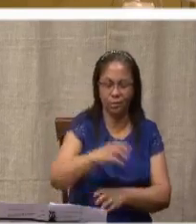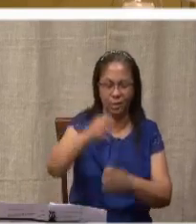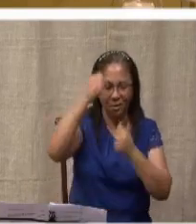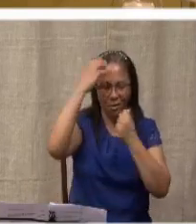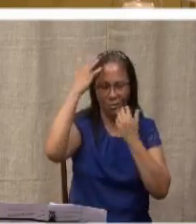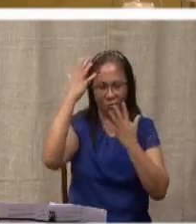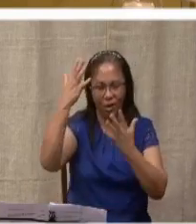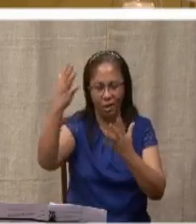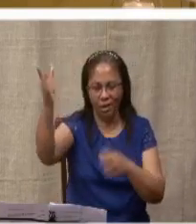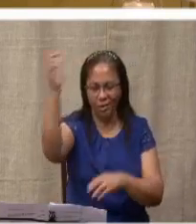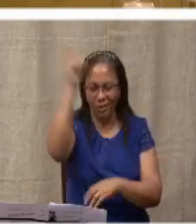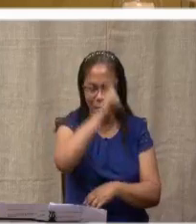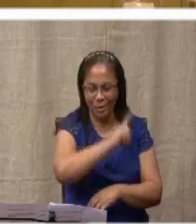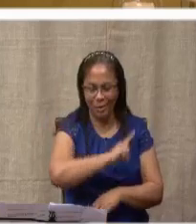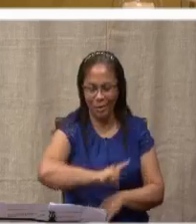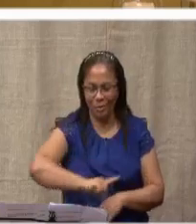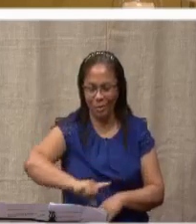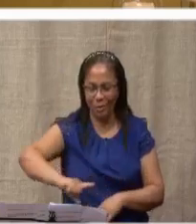dreams